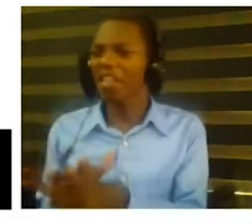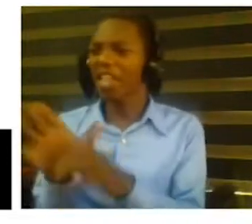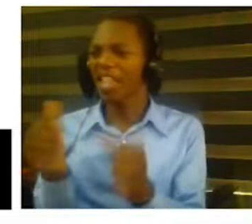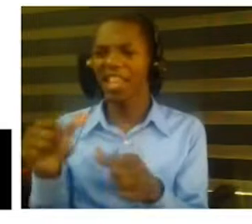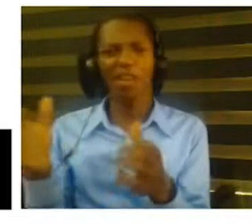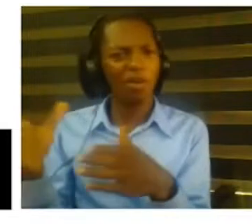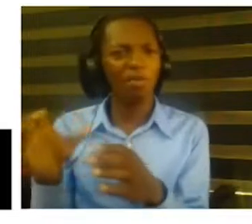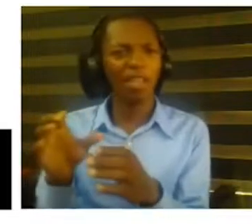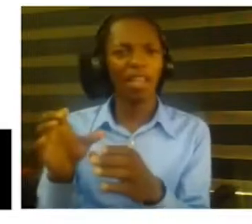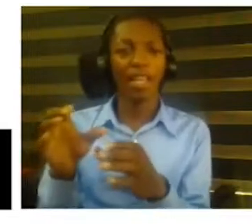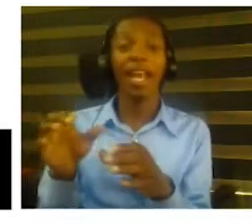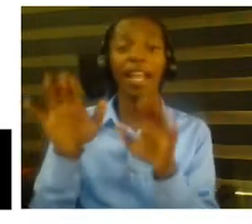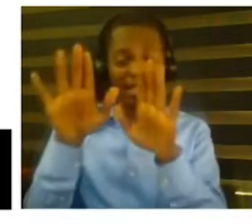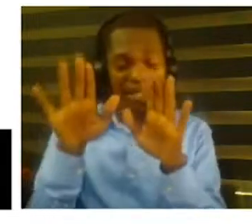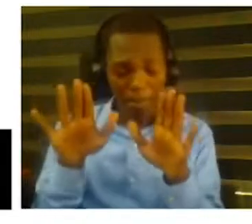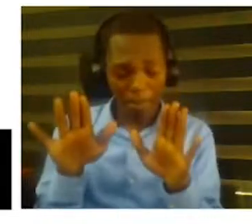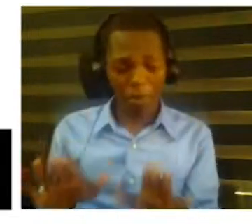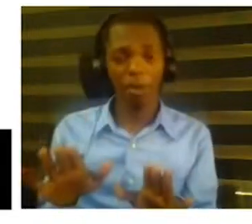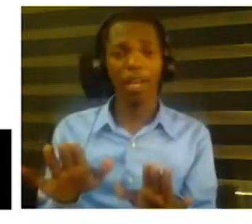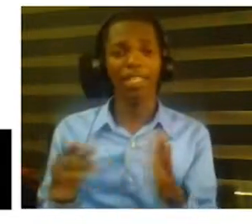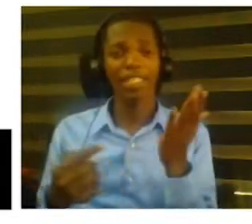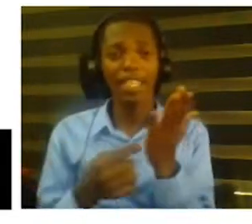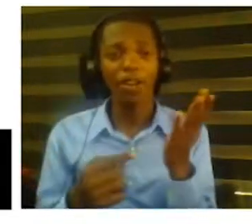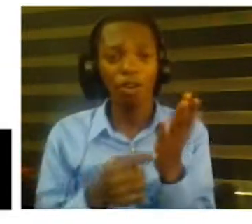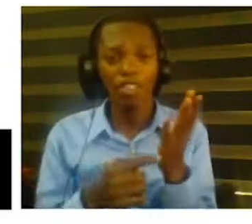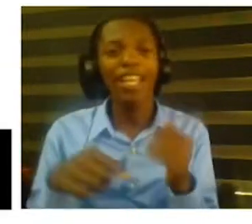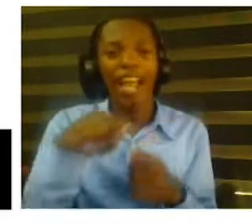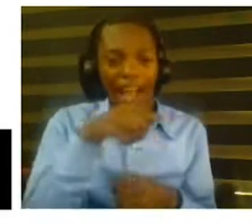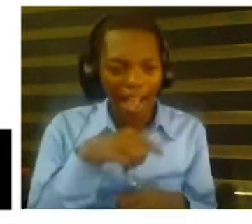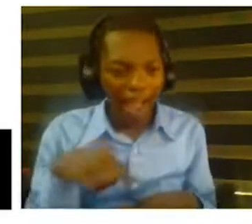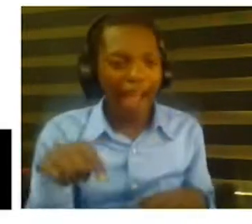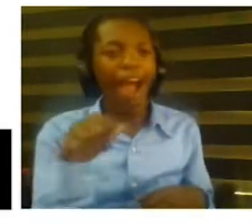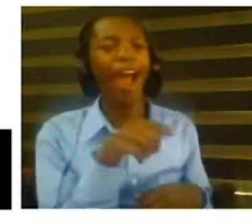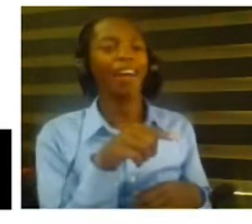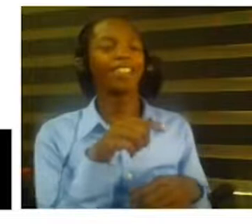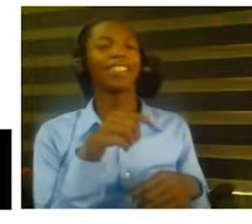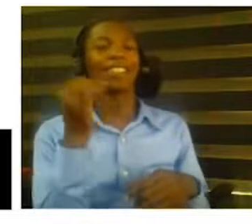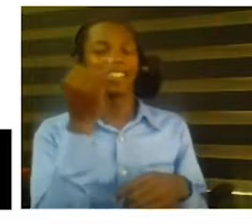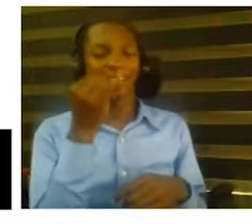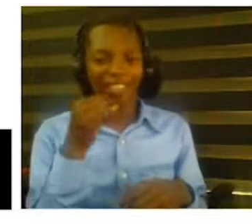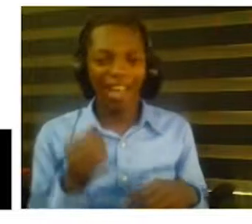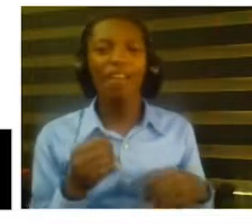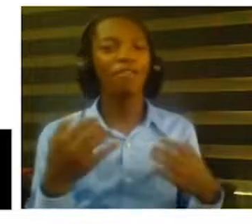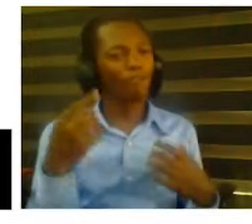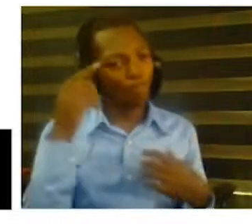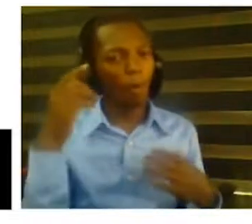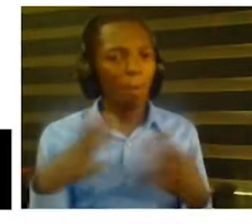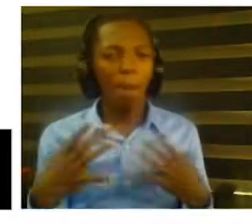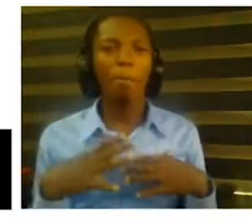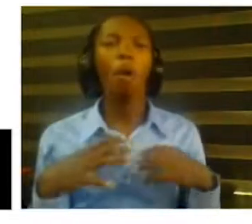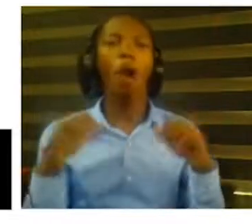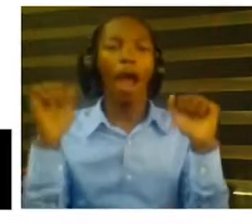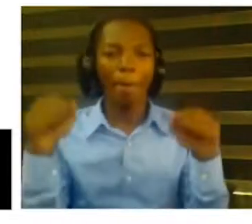that in technology, we design for people's abilities, not just their disabilities, because everyone has